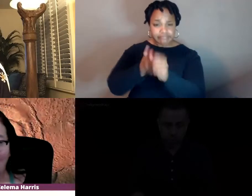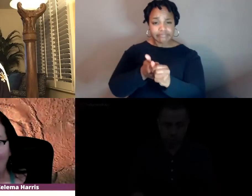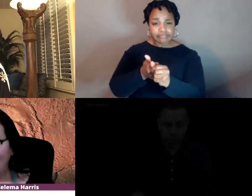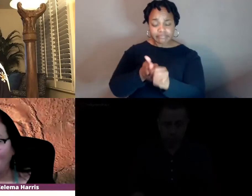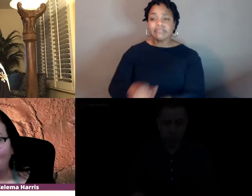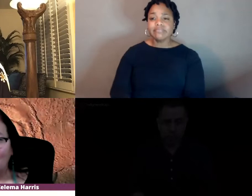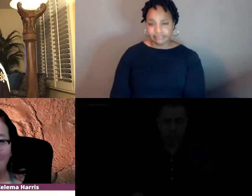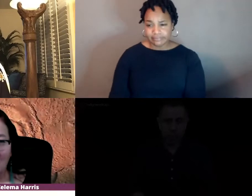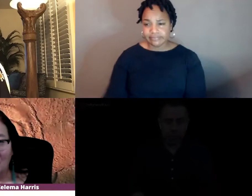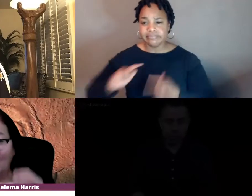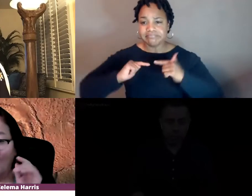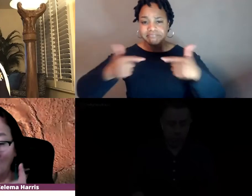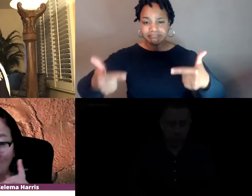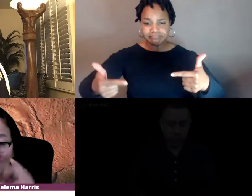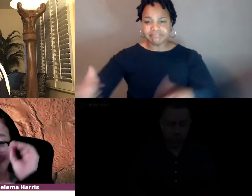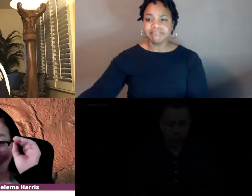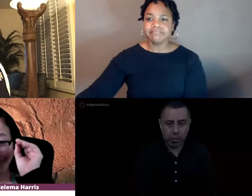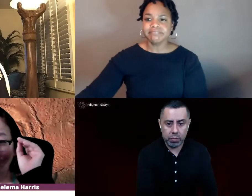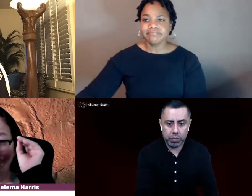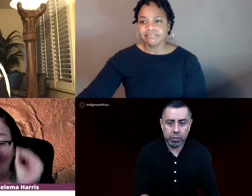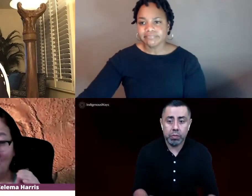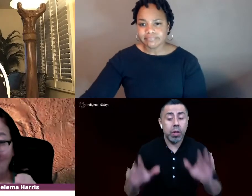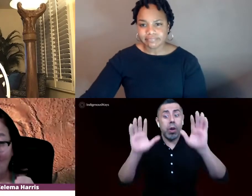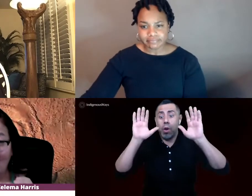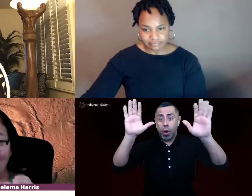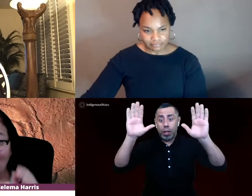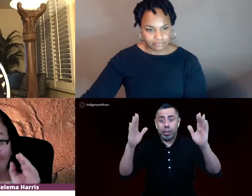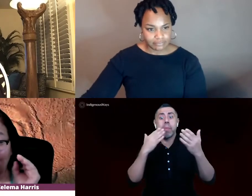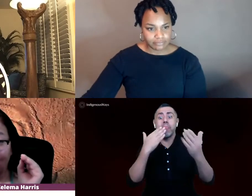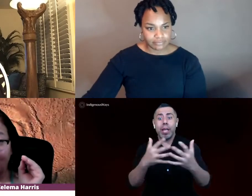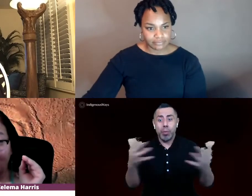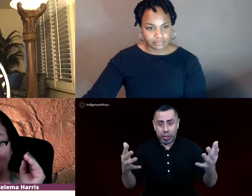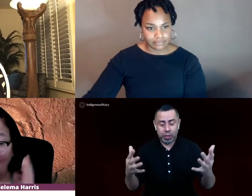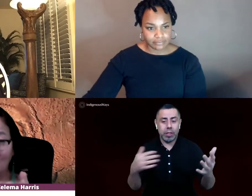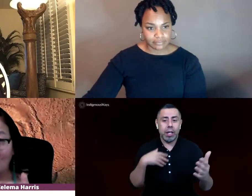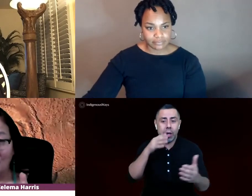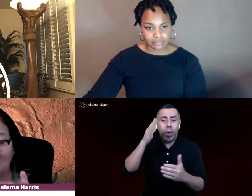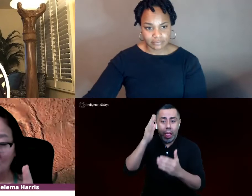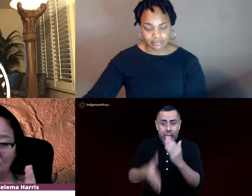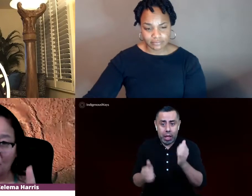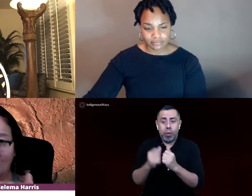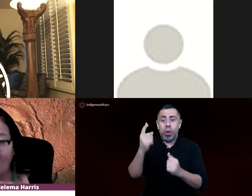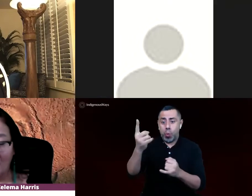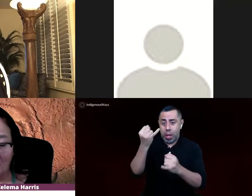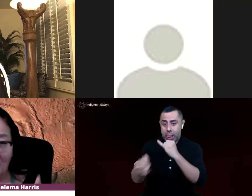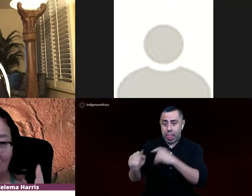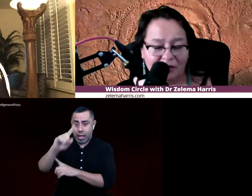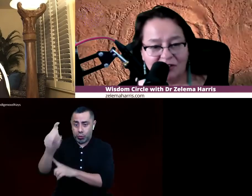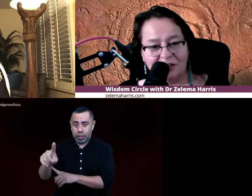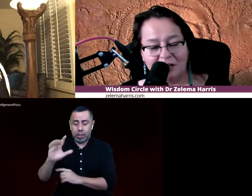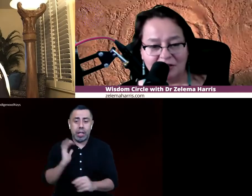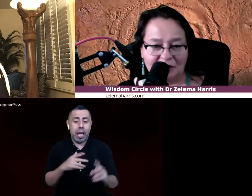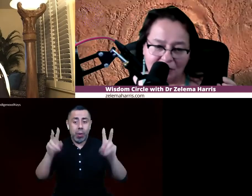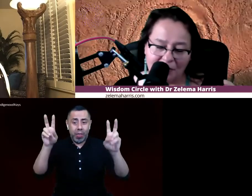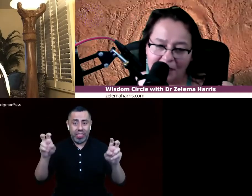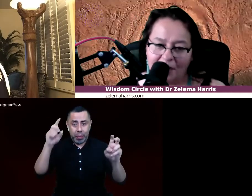Awesome. Thank you so much. I'm going to just end my questions with one last question, which is our theme for this